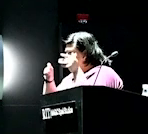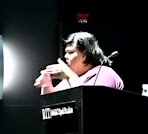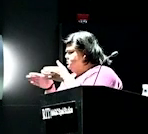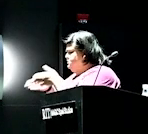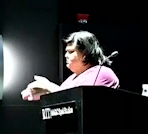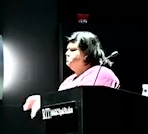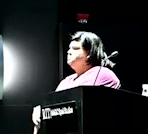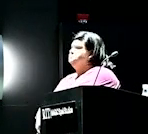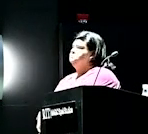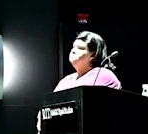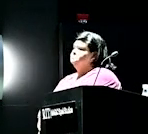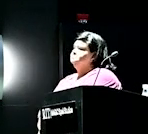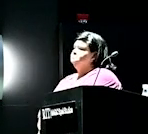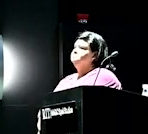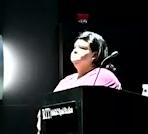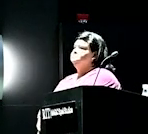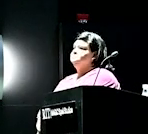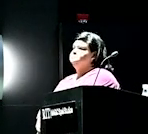So